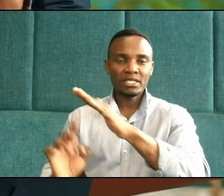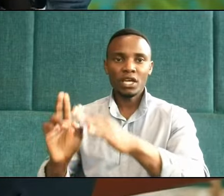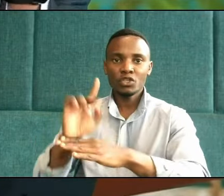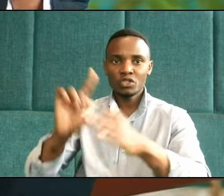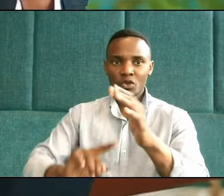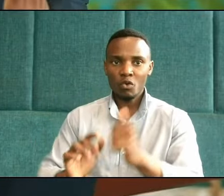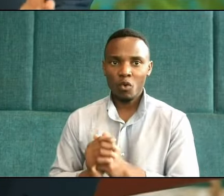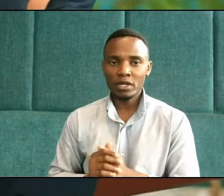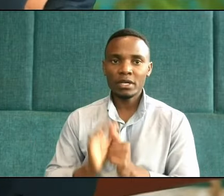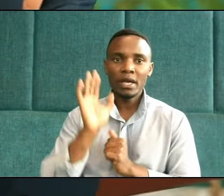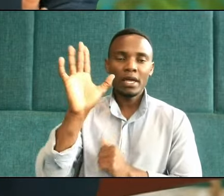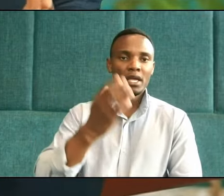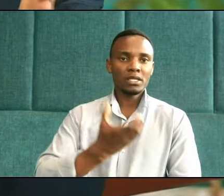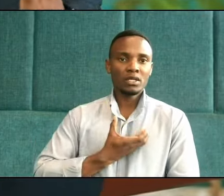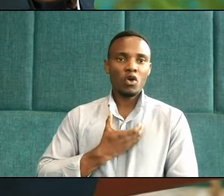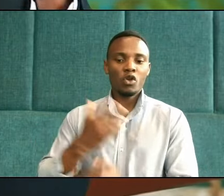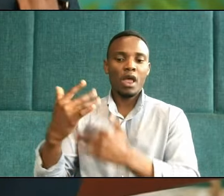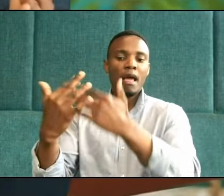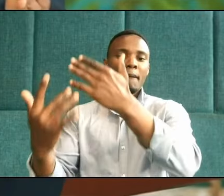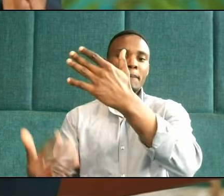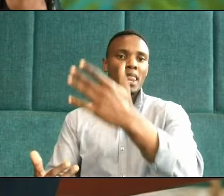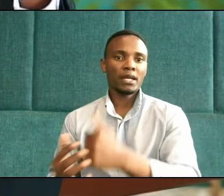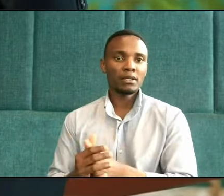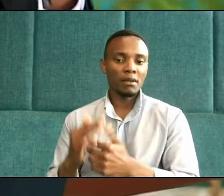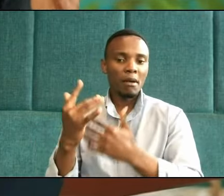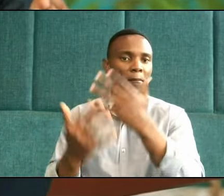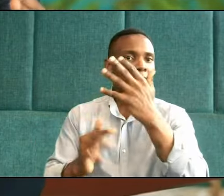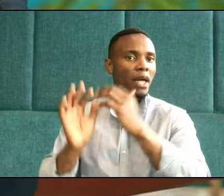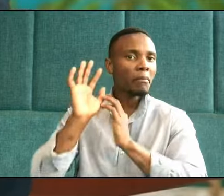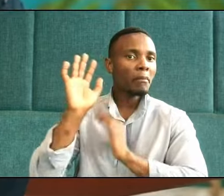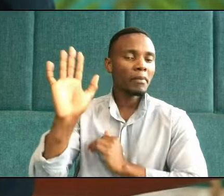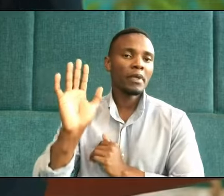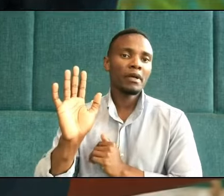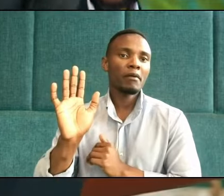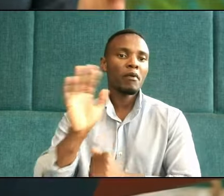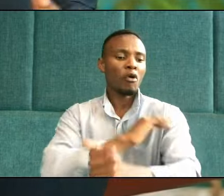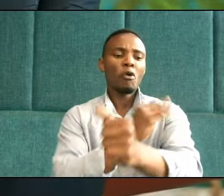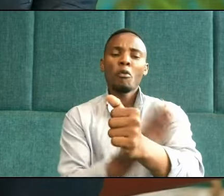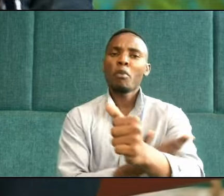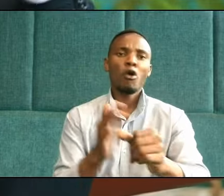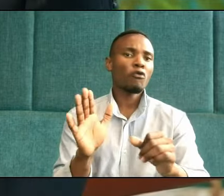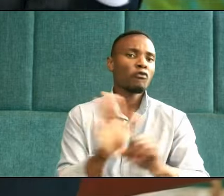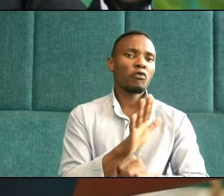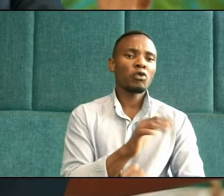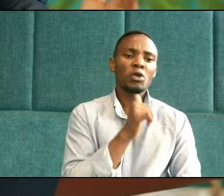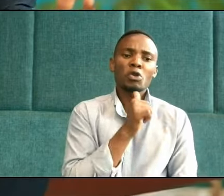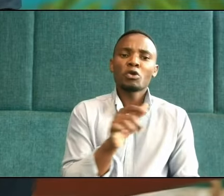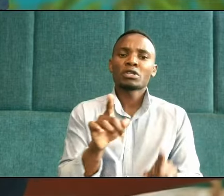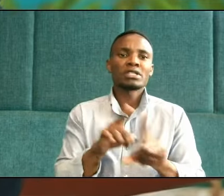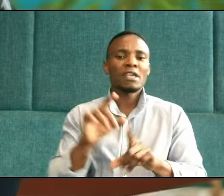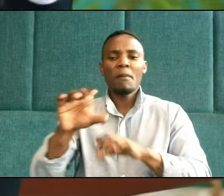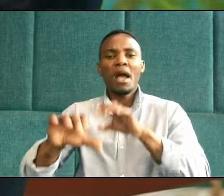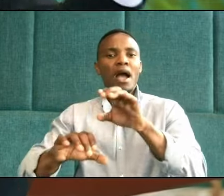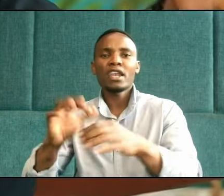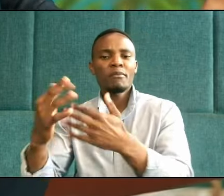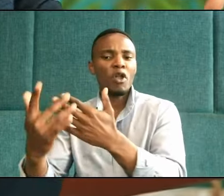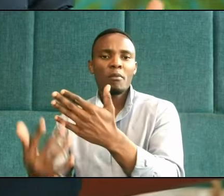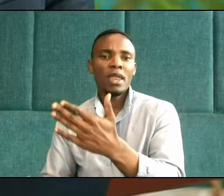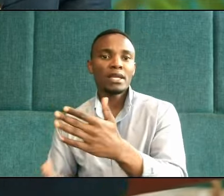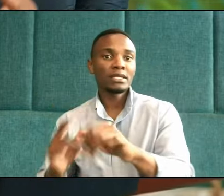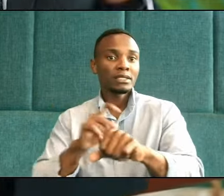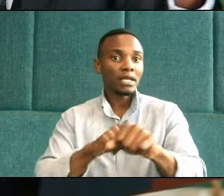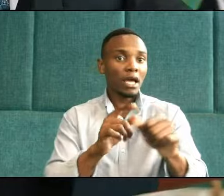his own blood. It is powerful blood. It is not like the blood of animals. When it is